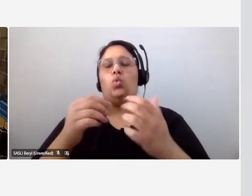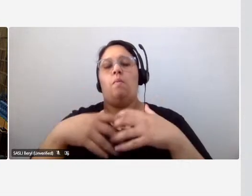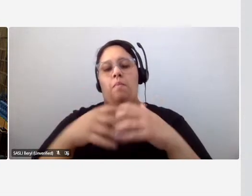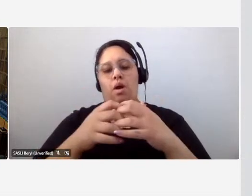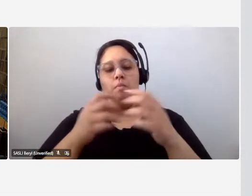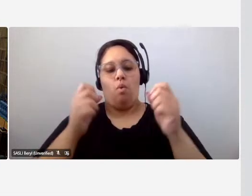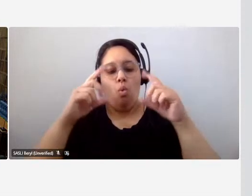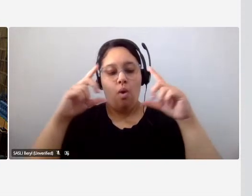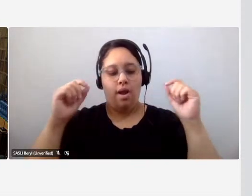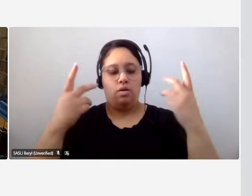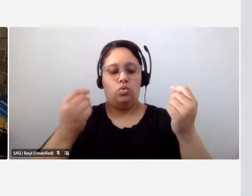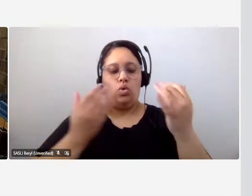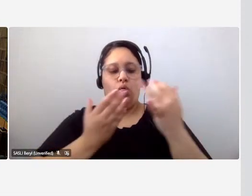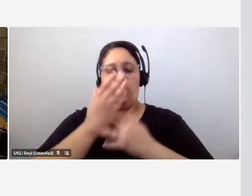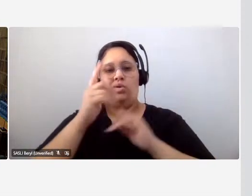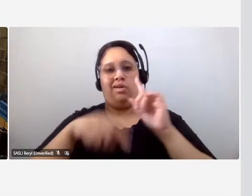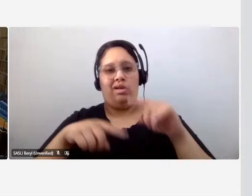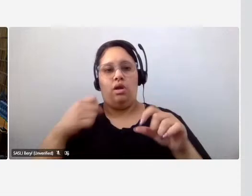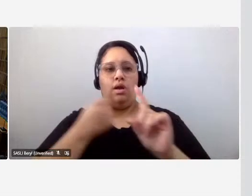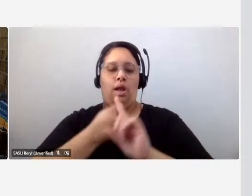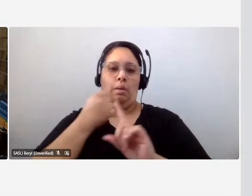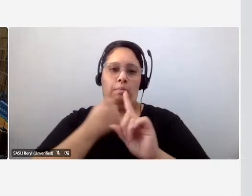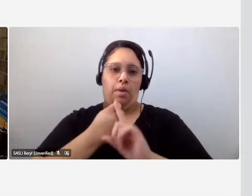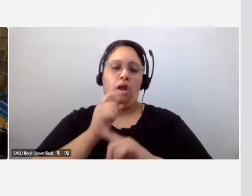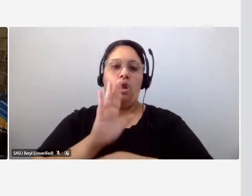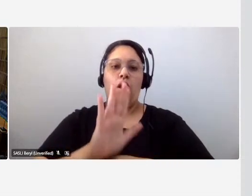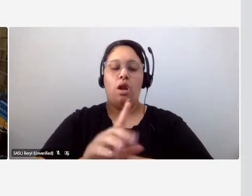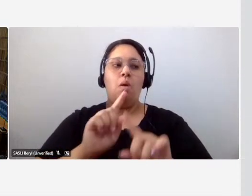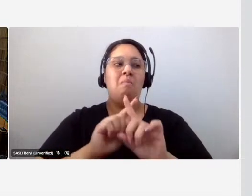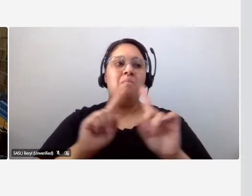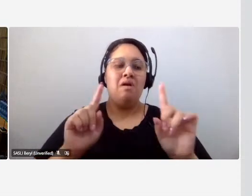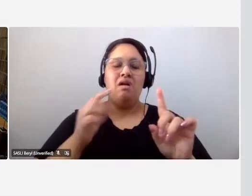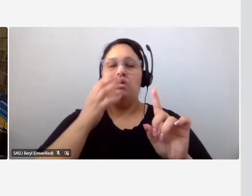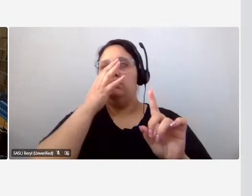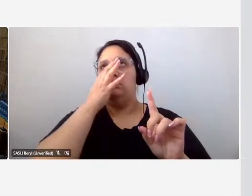lot of awareness through various campaigns. To what extent